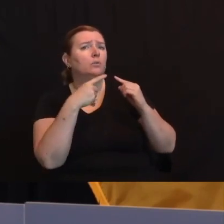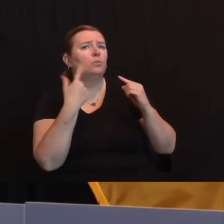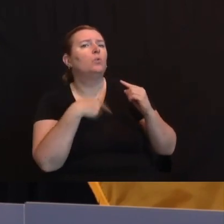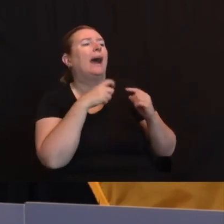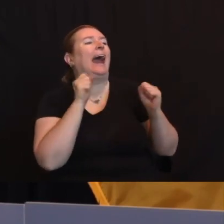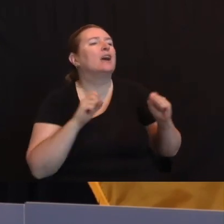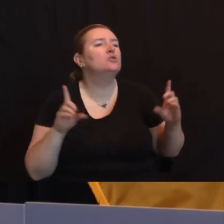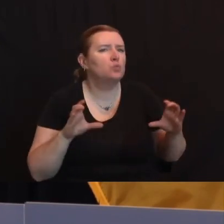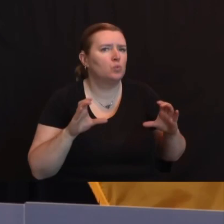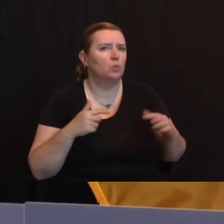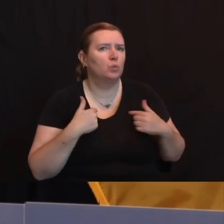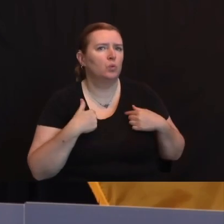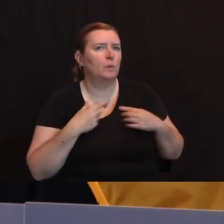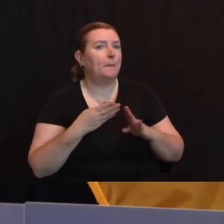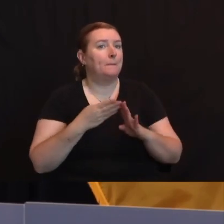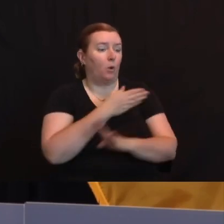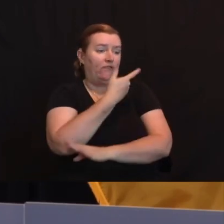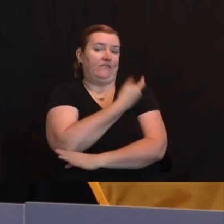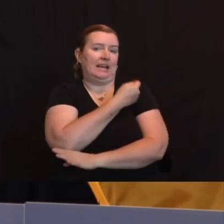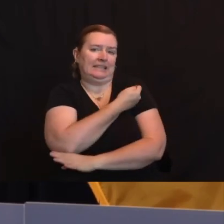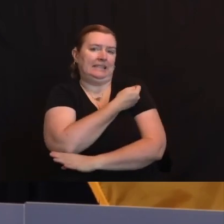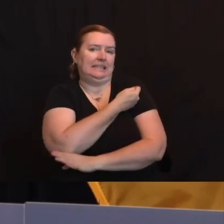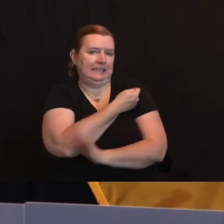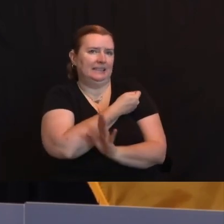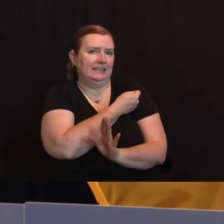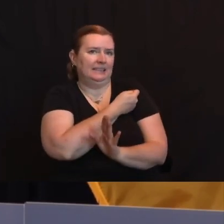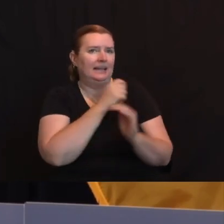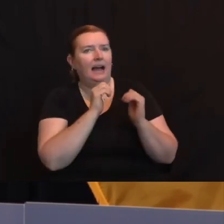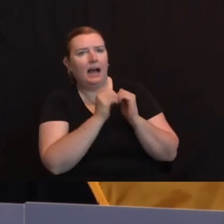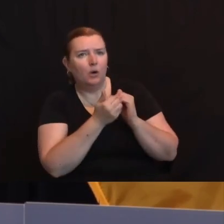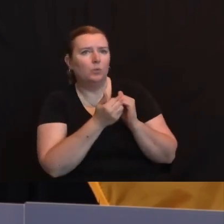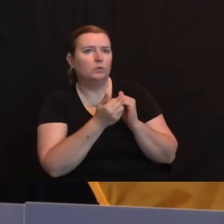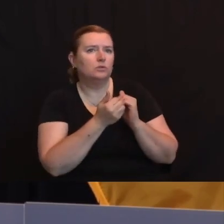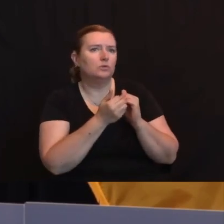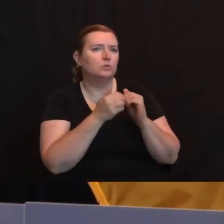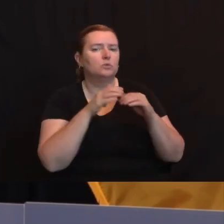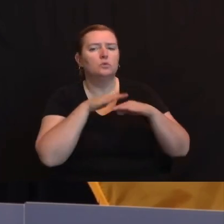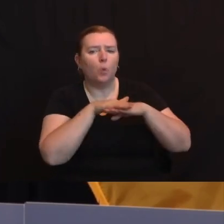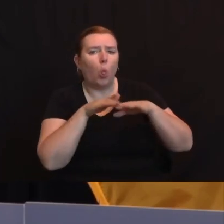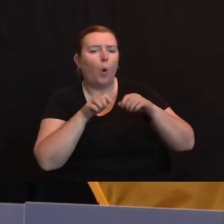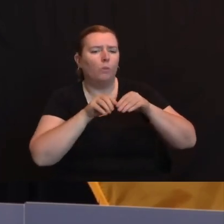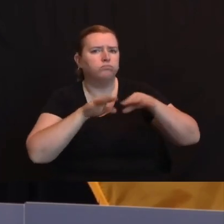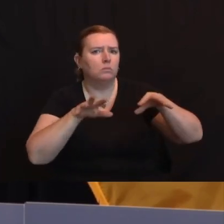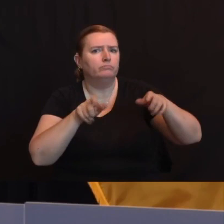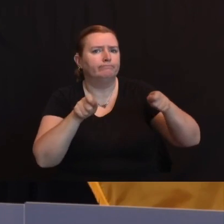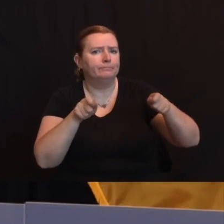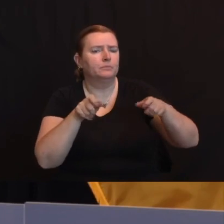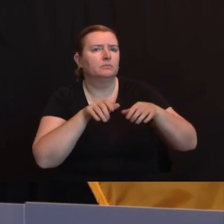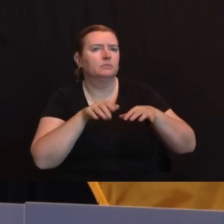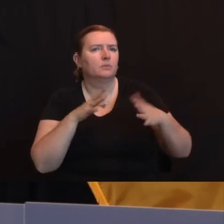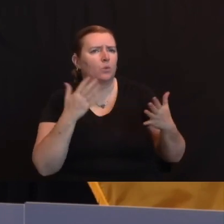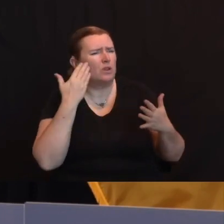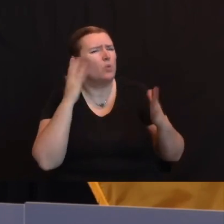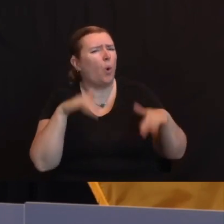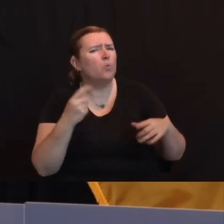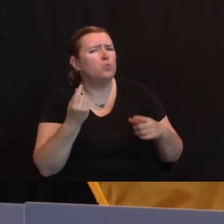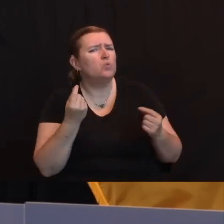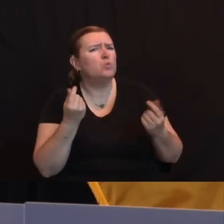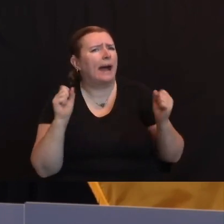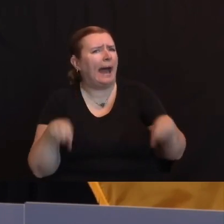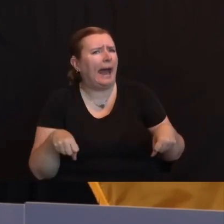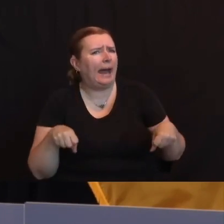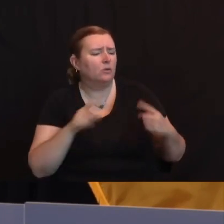absent a vaccine, about how to mitigate the spread of COVID-19 at this point. It comes back to the social